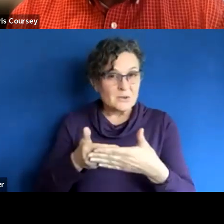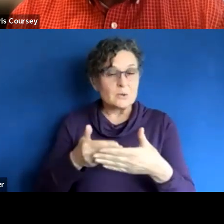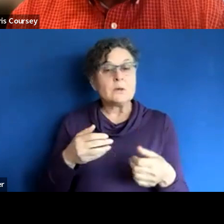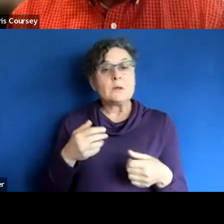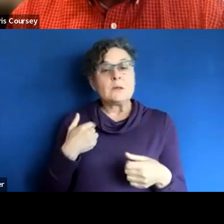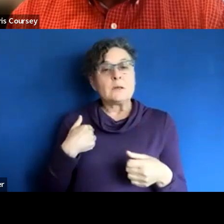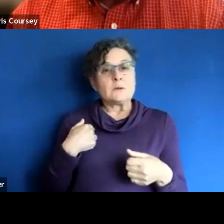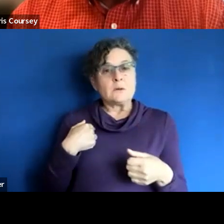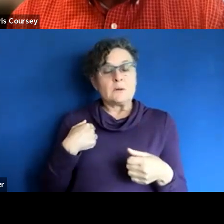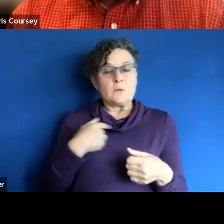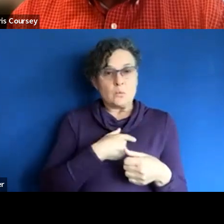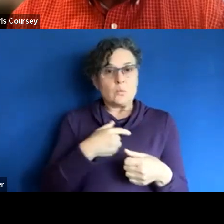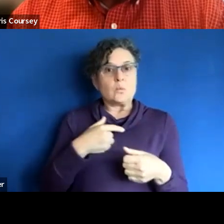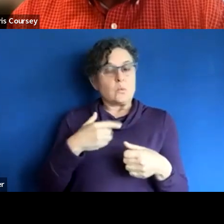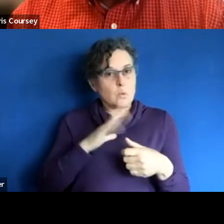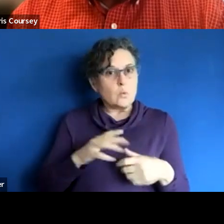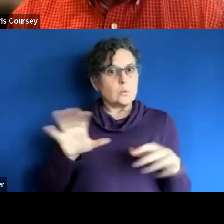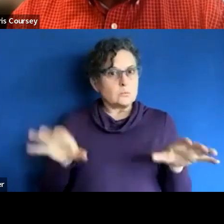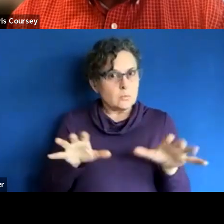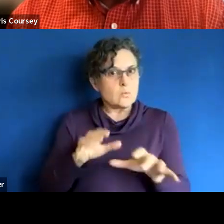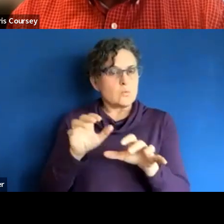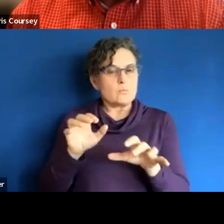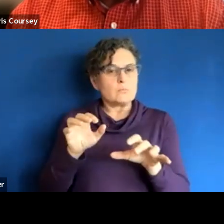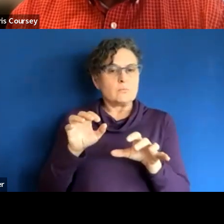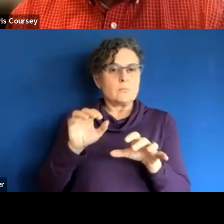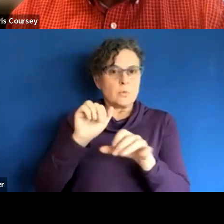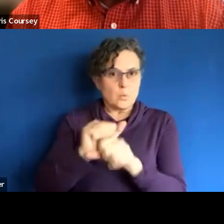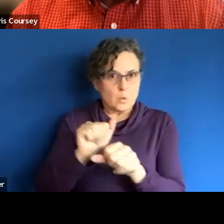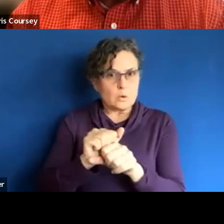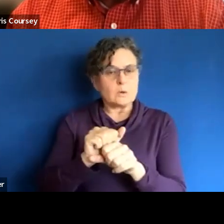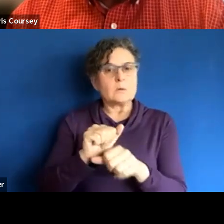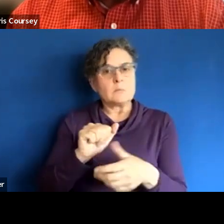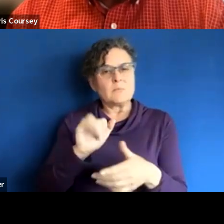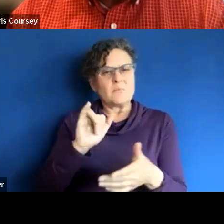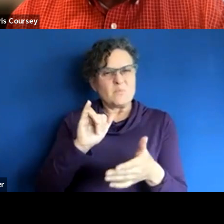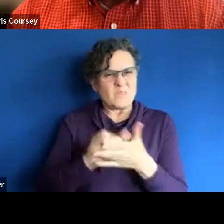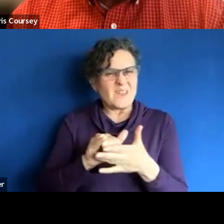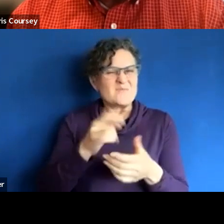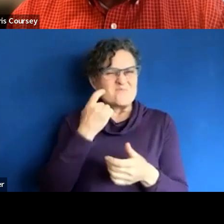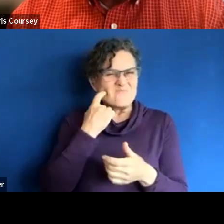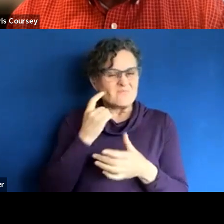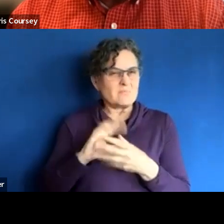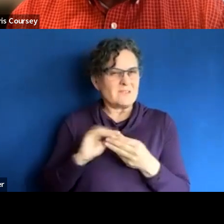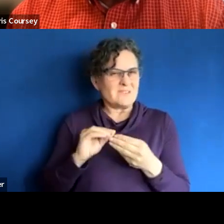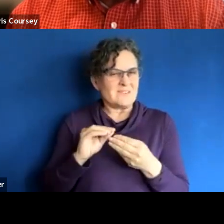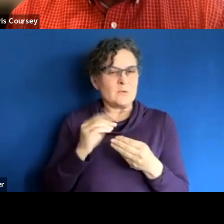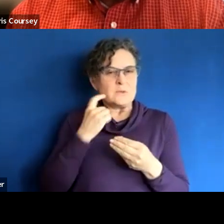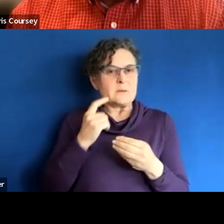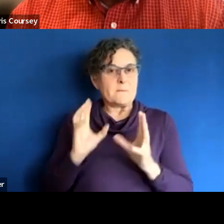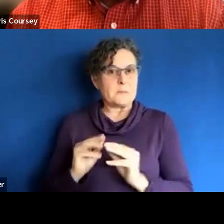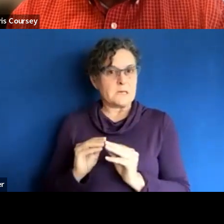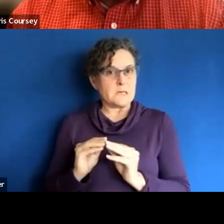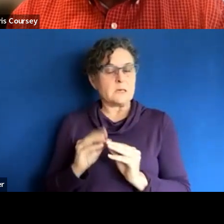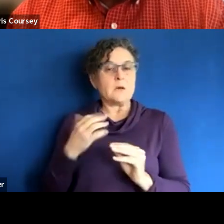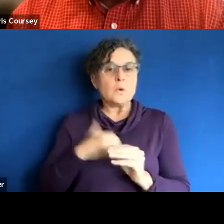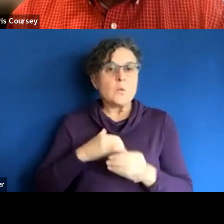members Rogers and Fleming also came to our board meeting and talked about, with not only us moving in action, but partnering with the